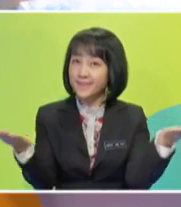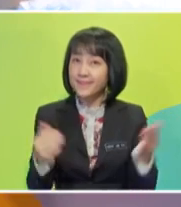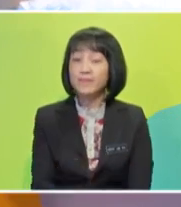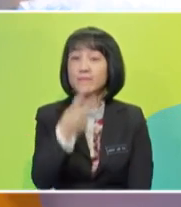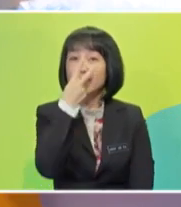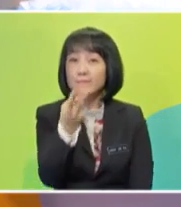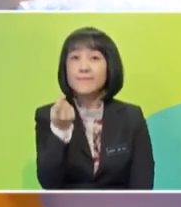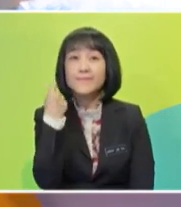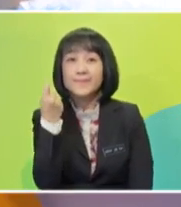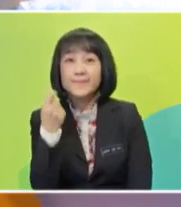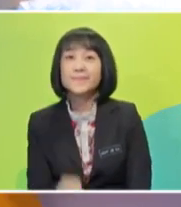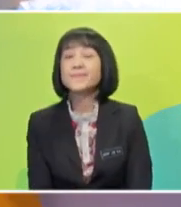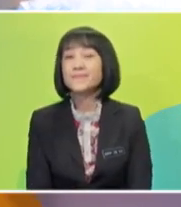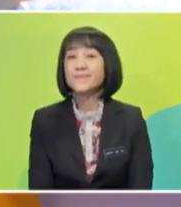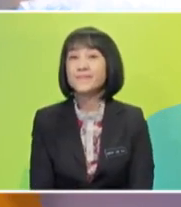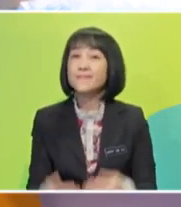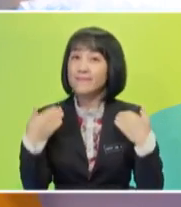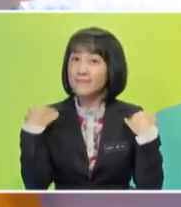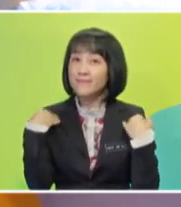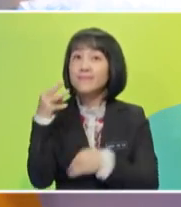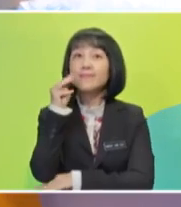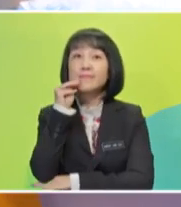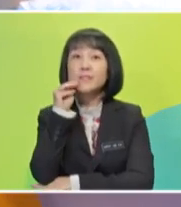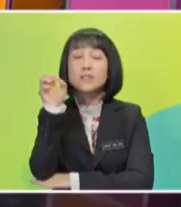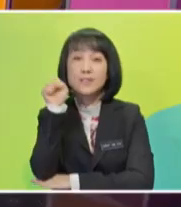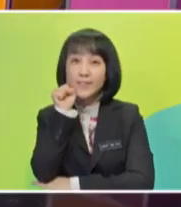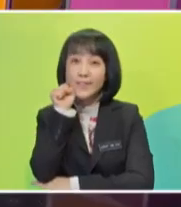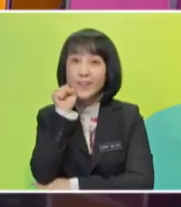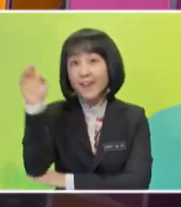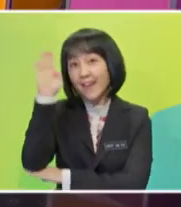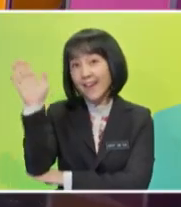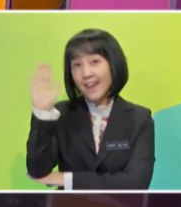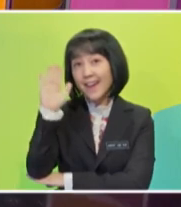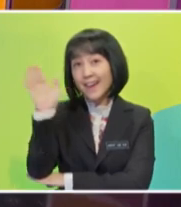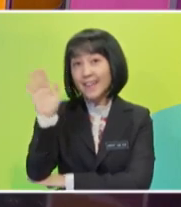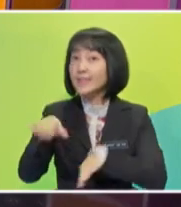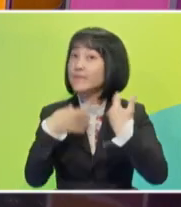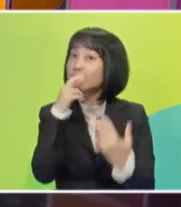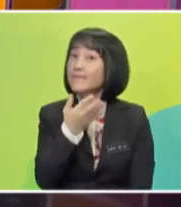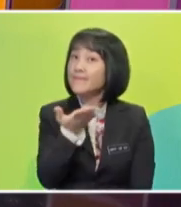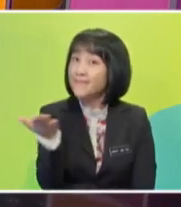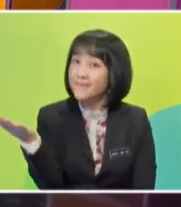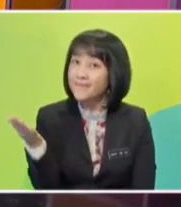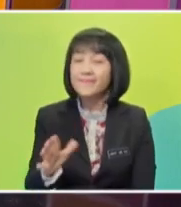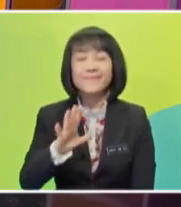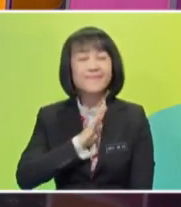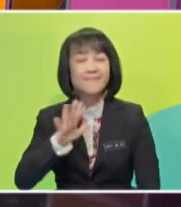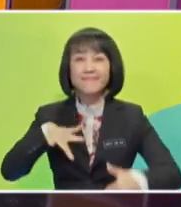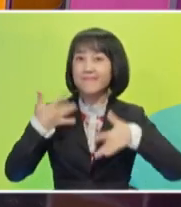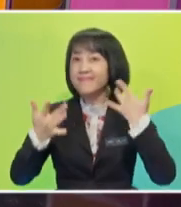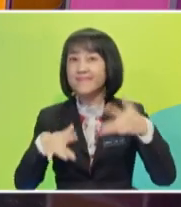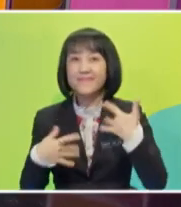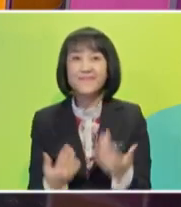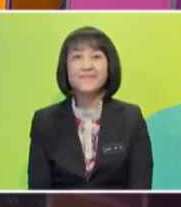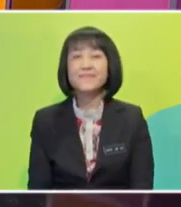our teacher's profile, we'll be having Miss Sylvia. Hi, Miss Sylvia. Hi, Sean. How are you? I'm doing great. I'm excited. Yes, I'm